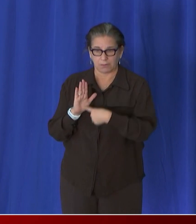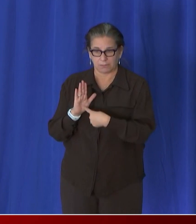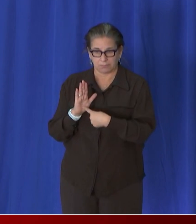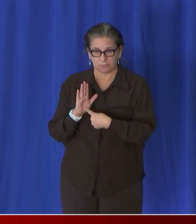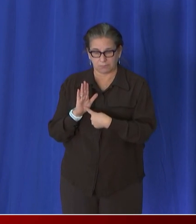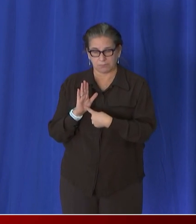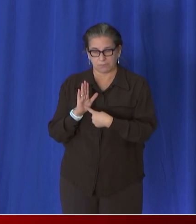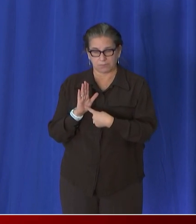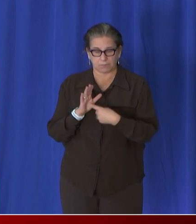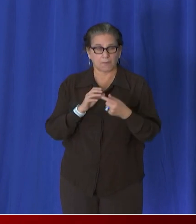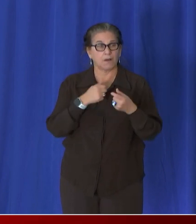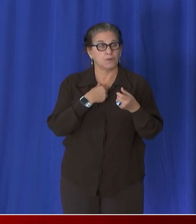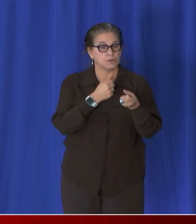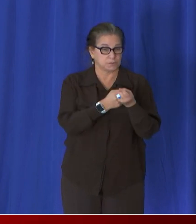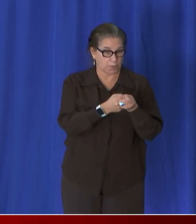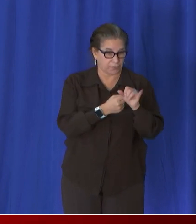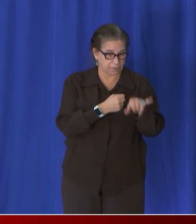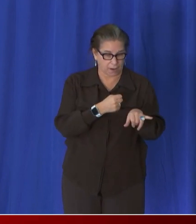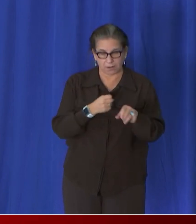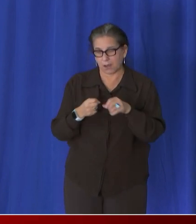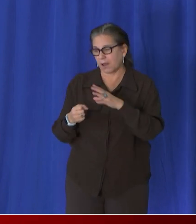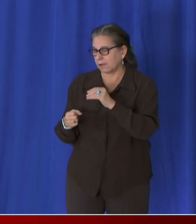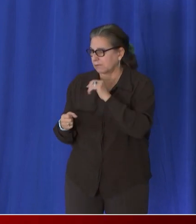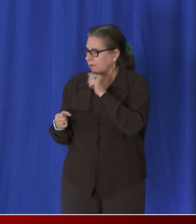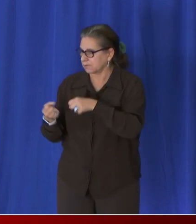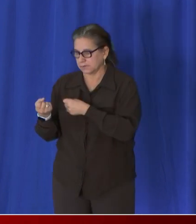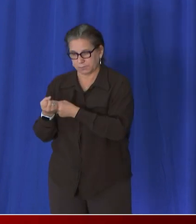number of months experience with 5 to